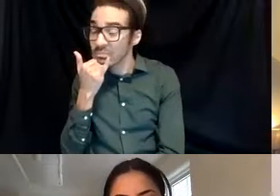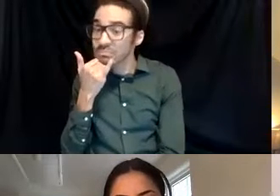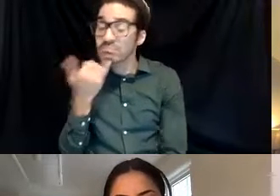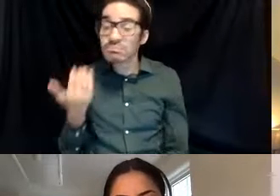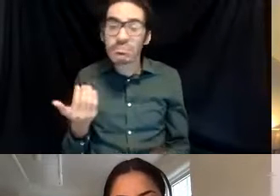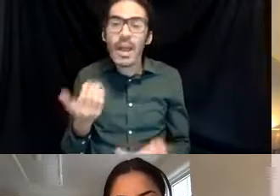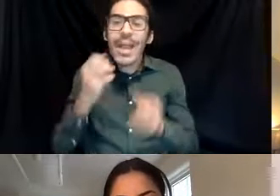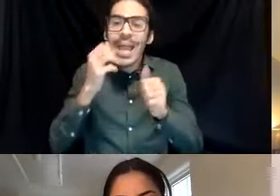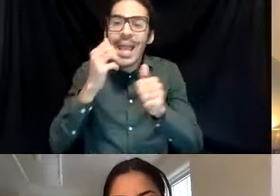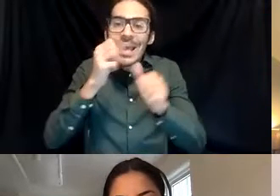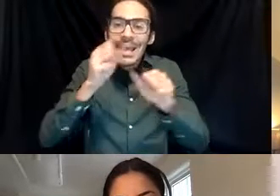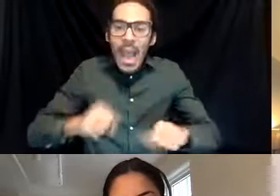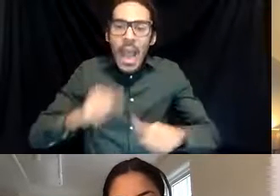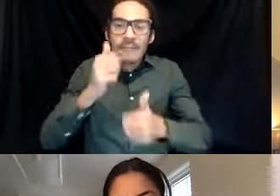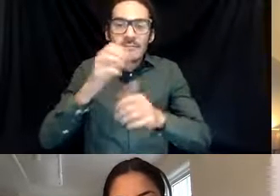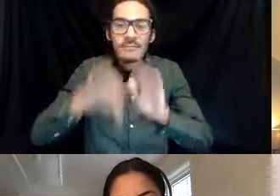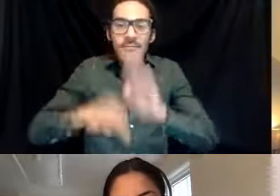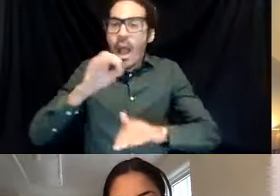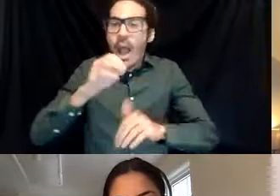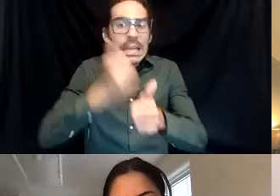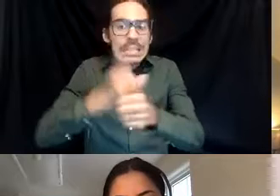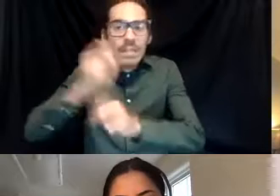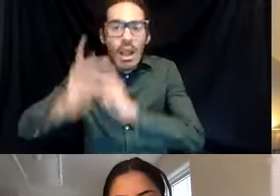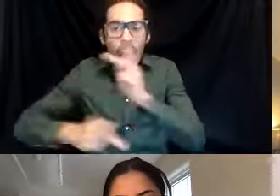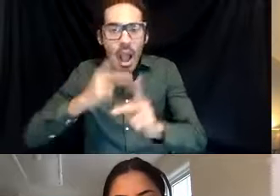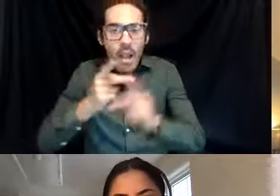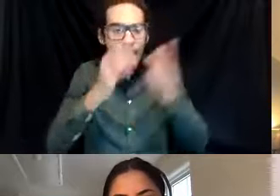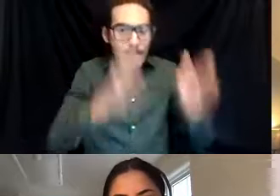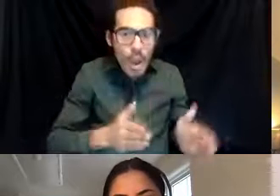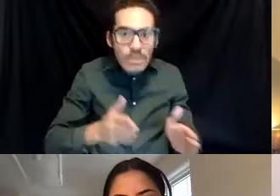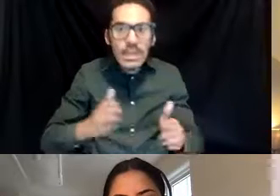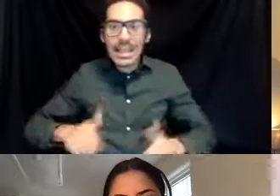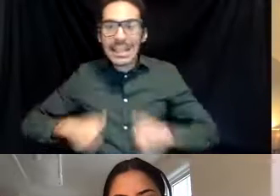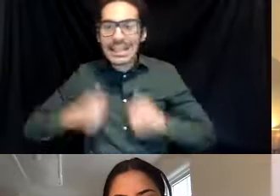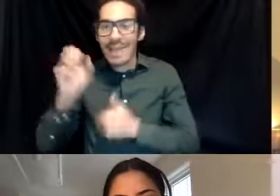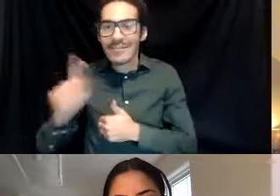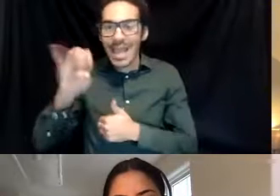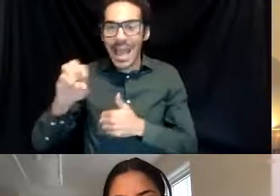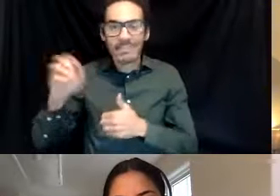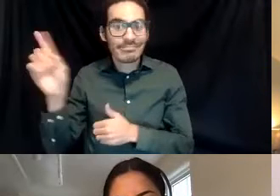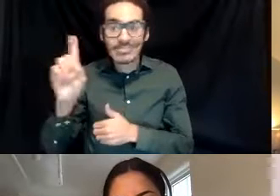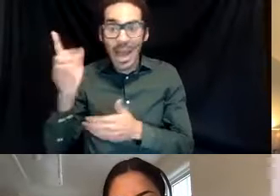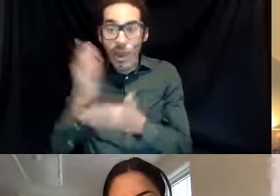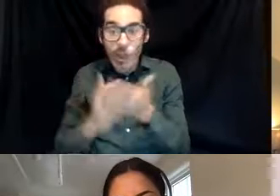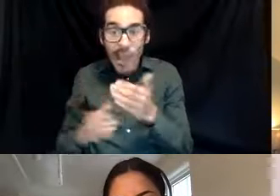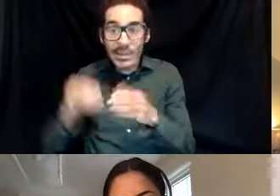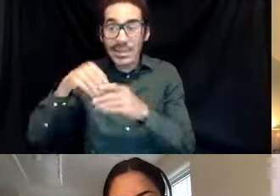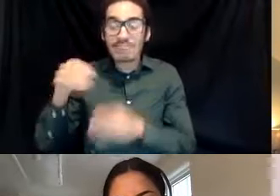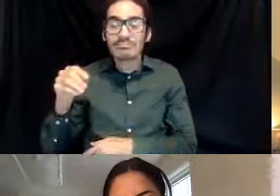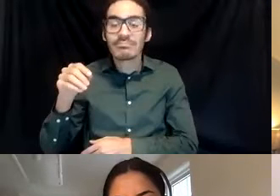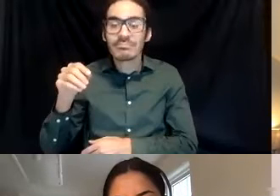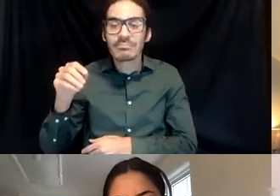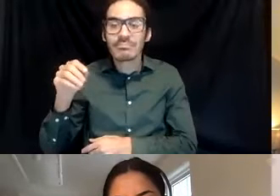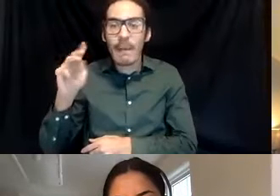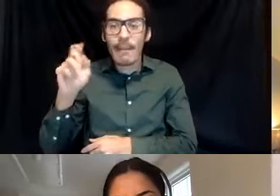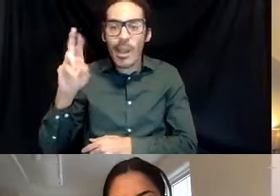single kind of person and lifestyle somewhere in America. So, you know, those things are